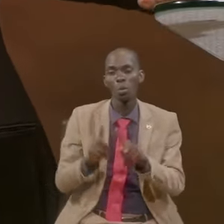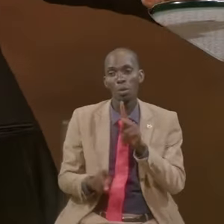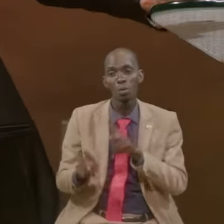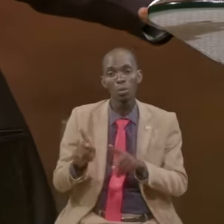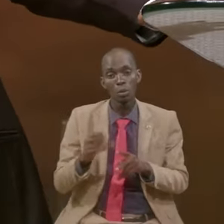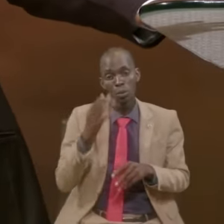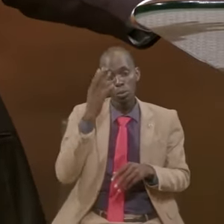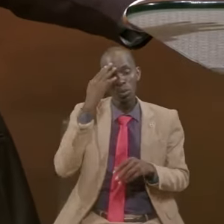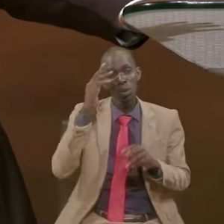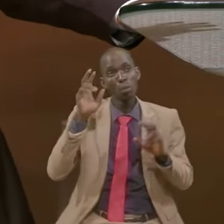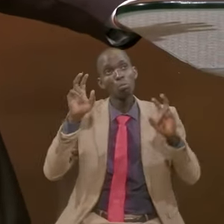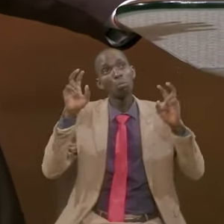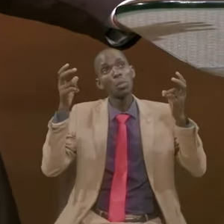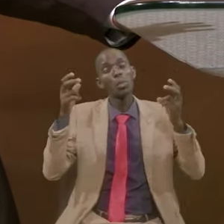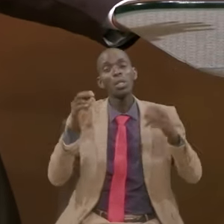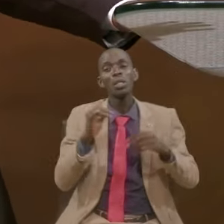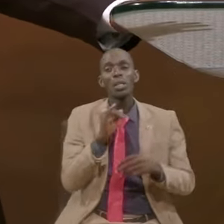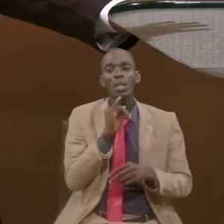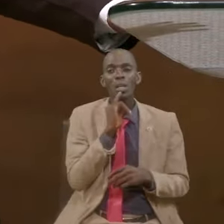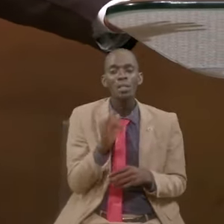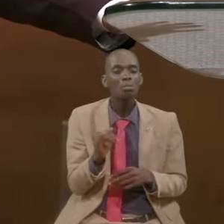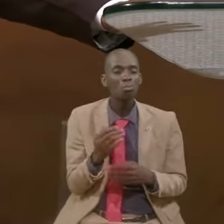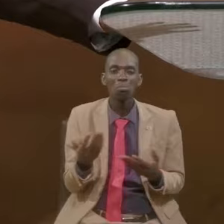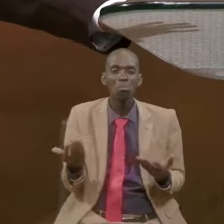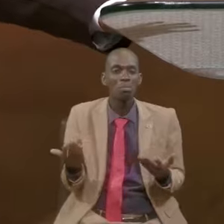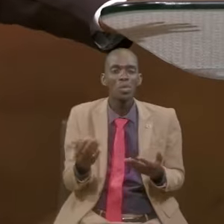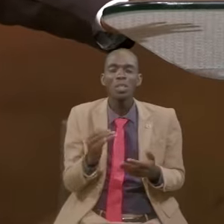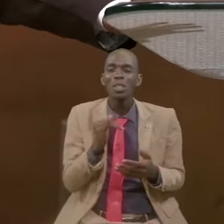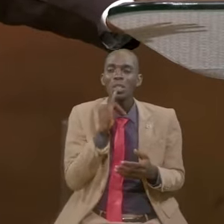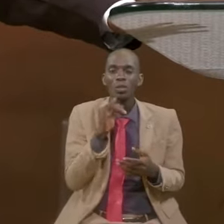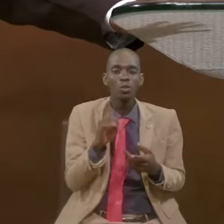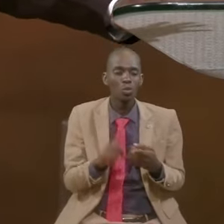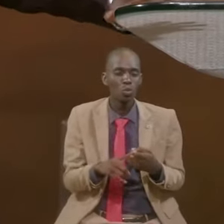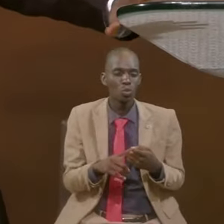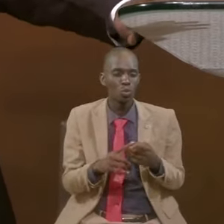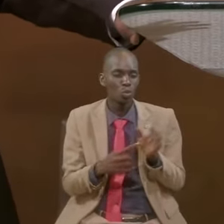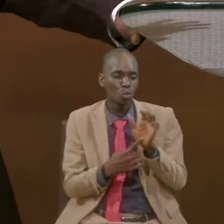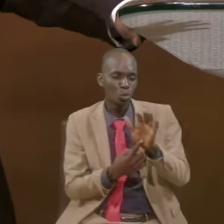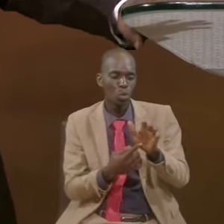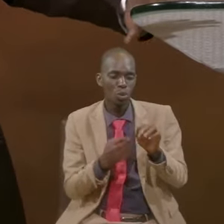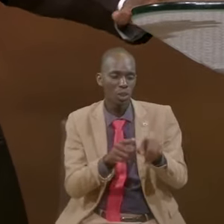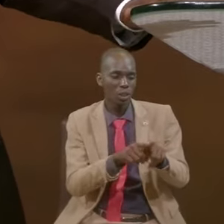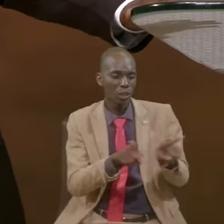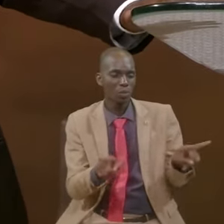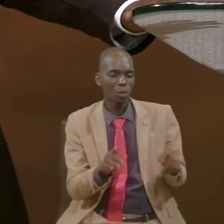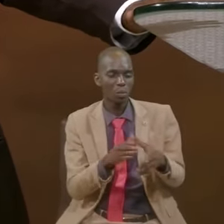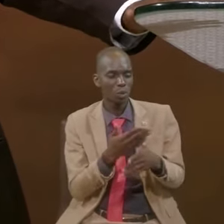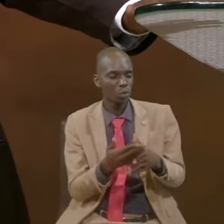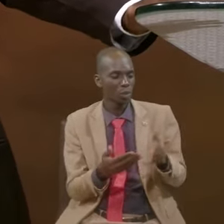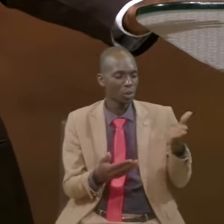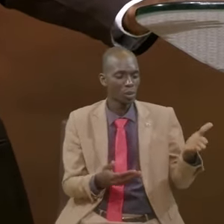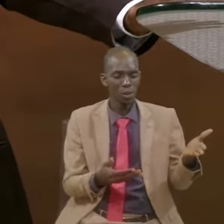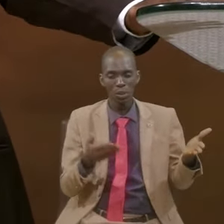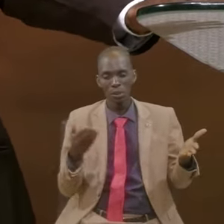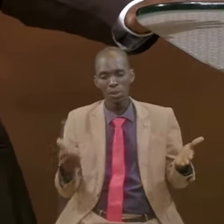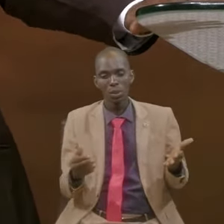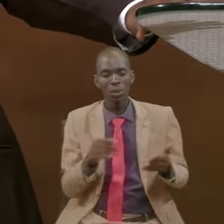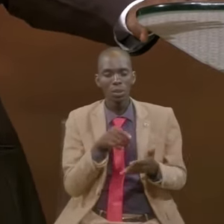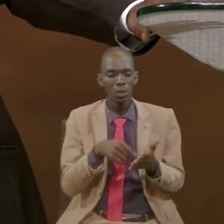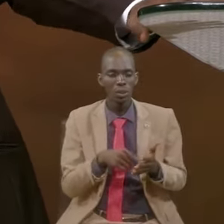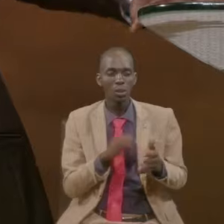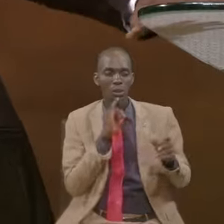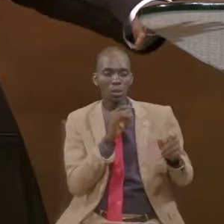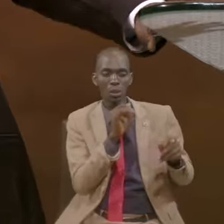know, title is just to make a difference between this is what he does is a